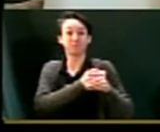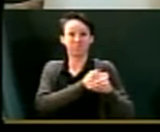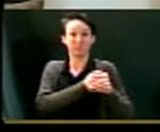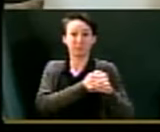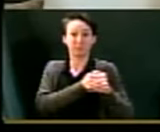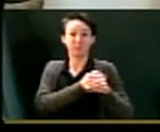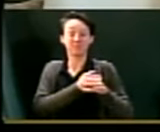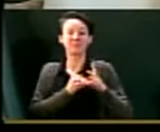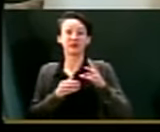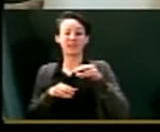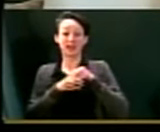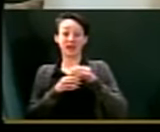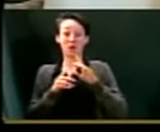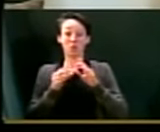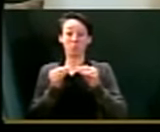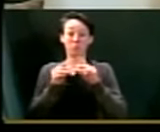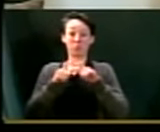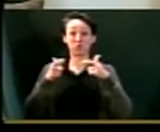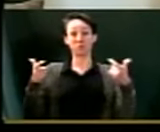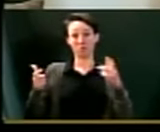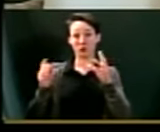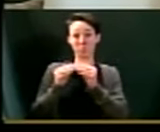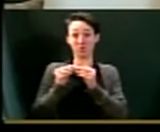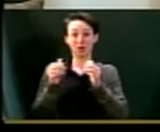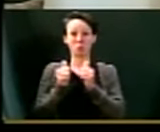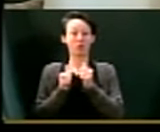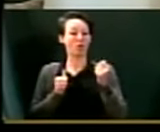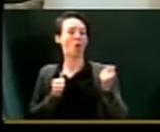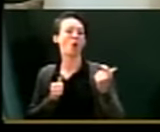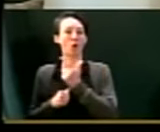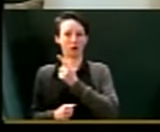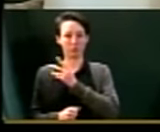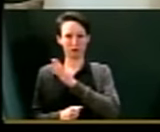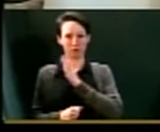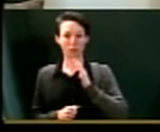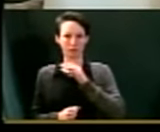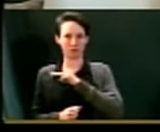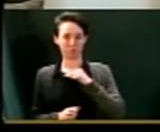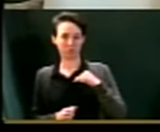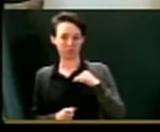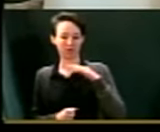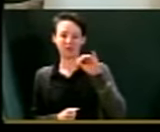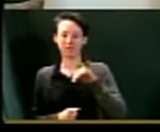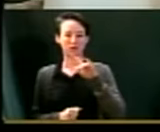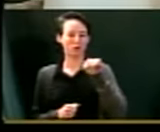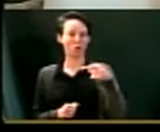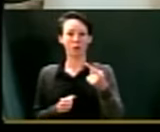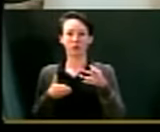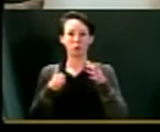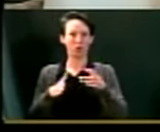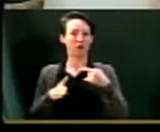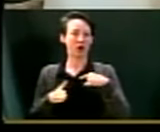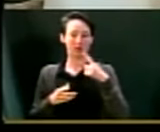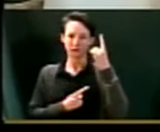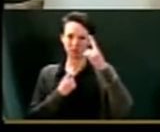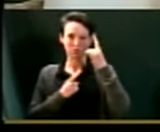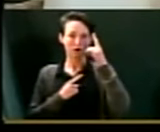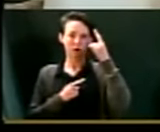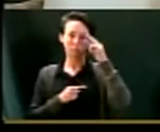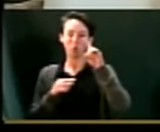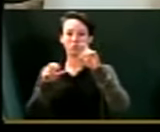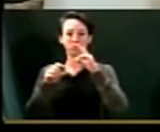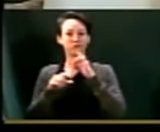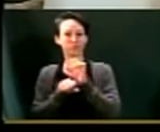That's the only way I would even consider this to have potential for us to work on. When